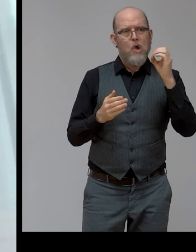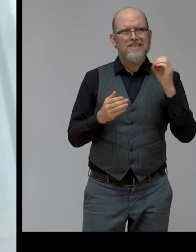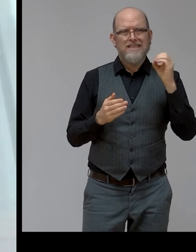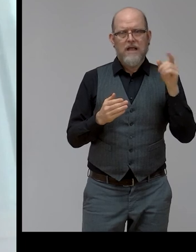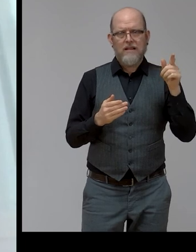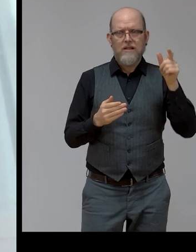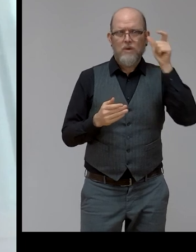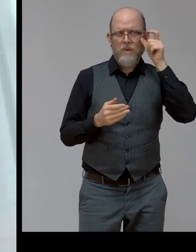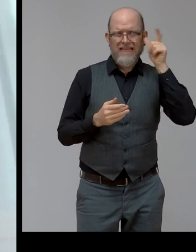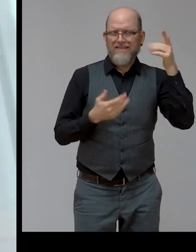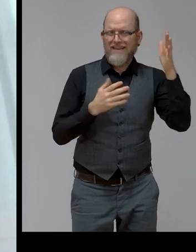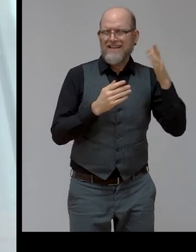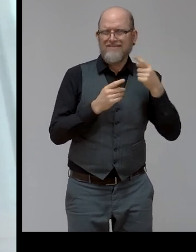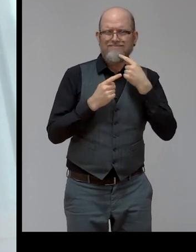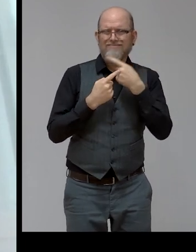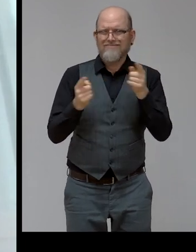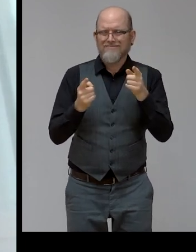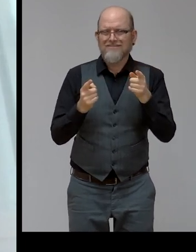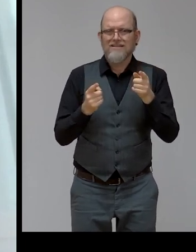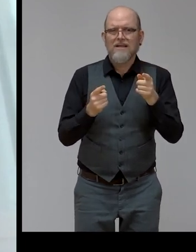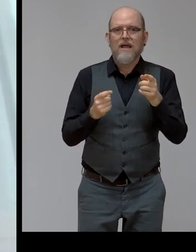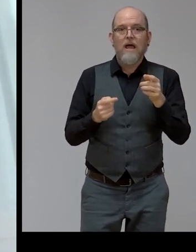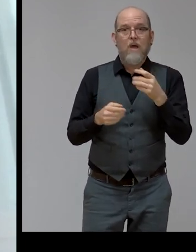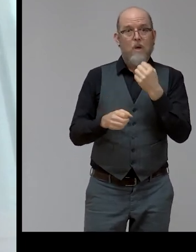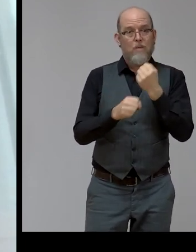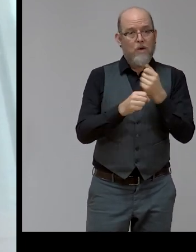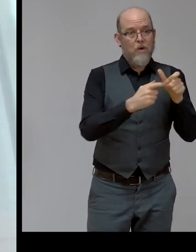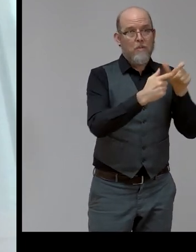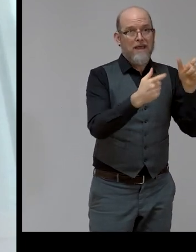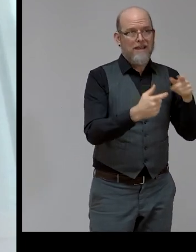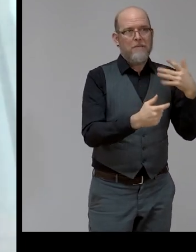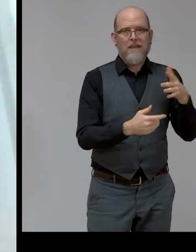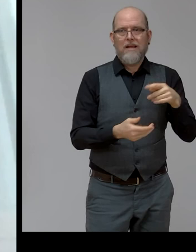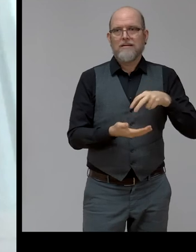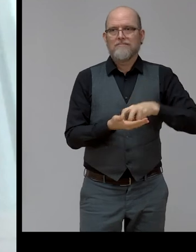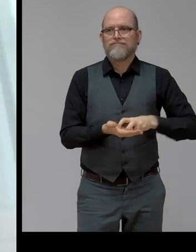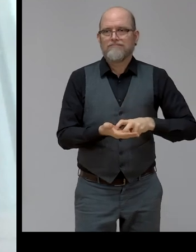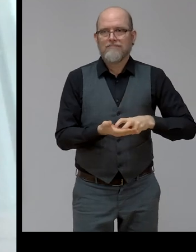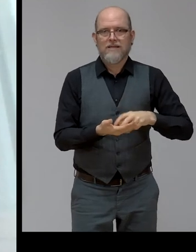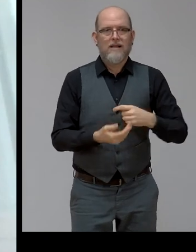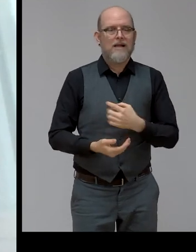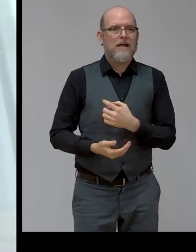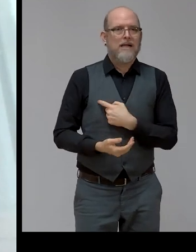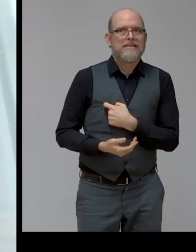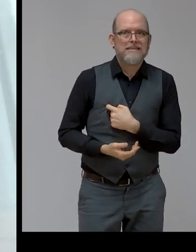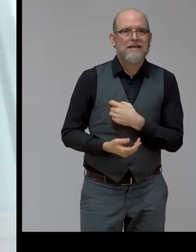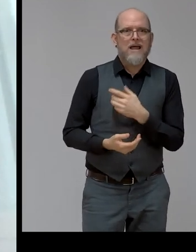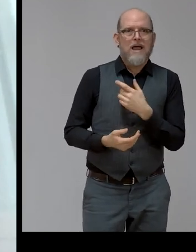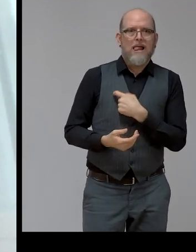employers usually are afraid. They don't know how to deal with people with disabilities. They don't really